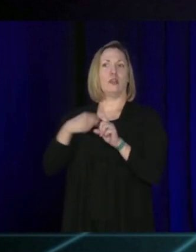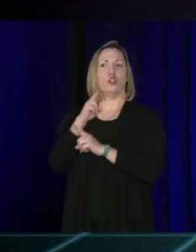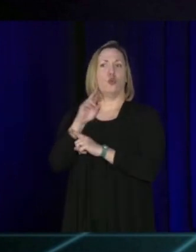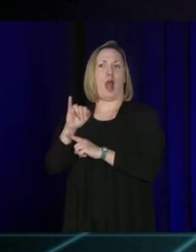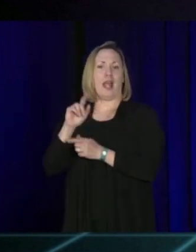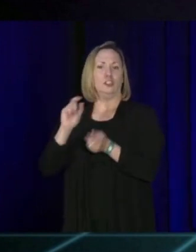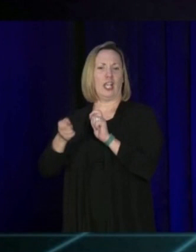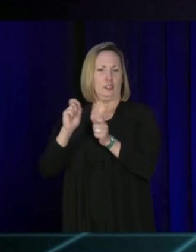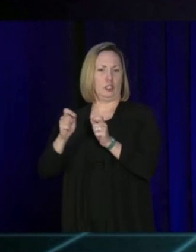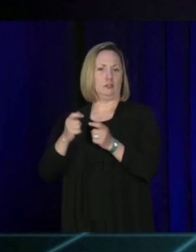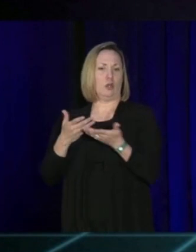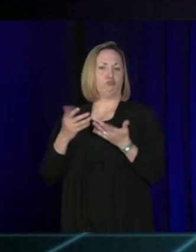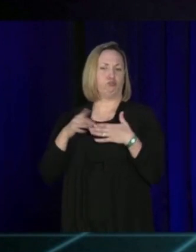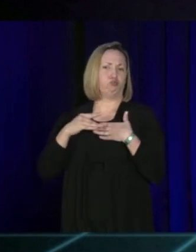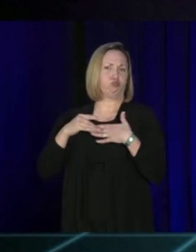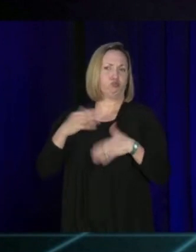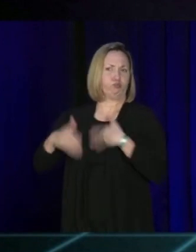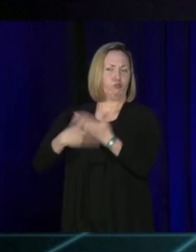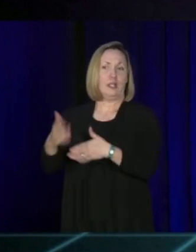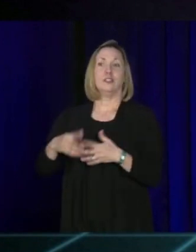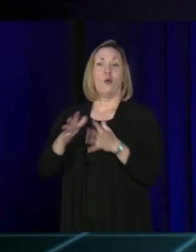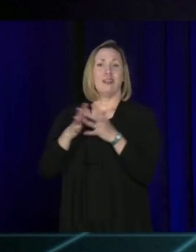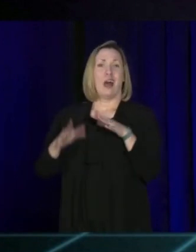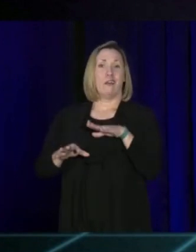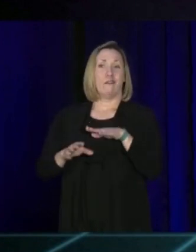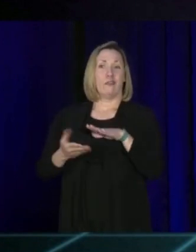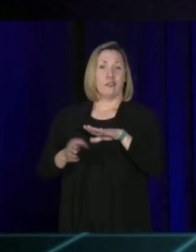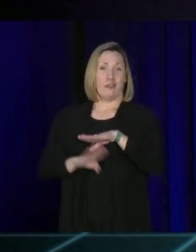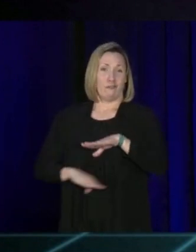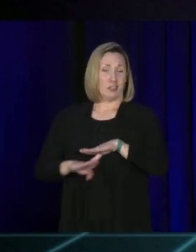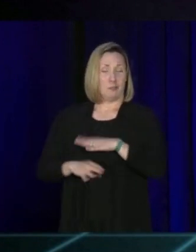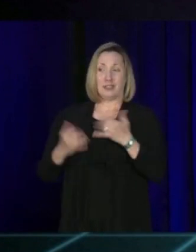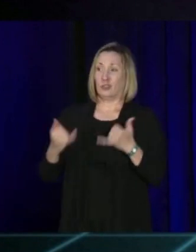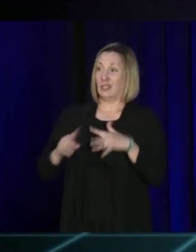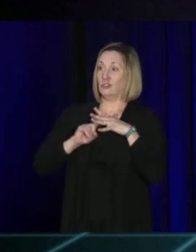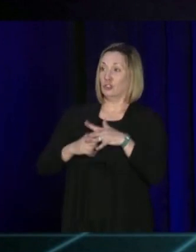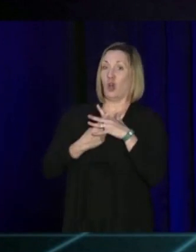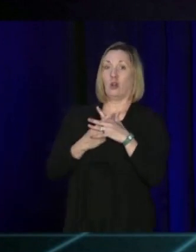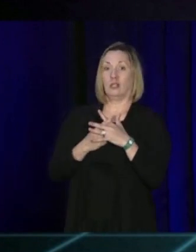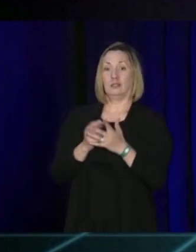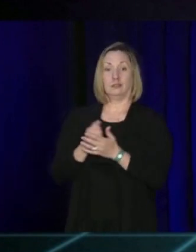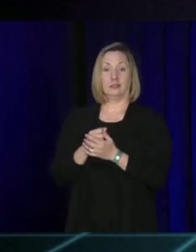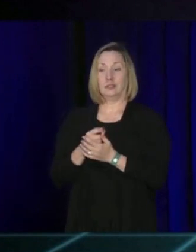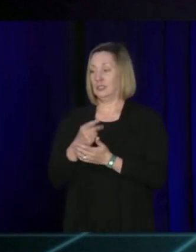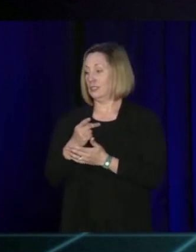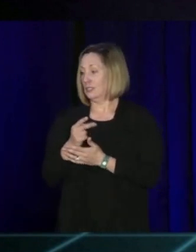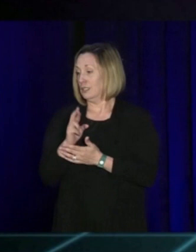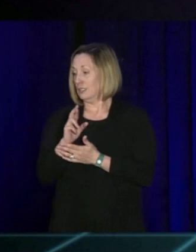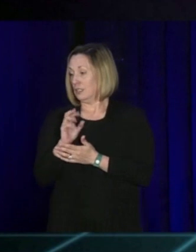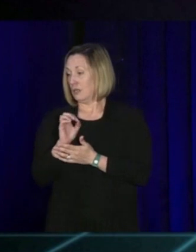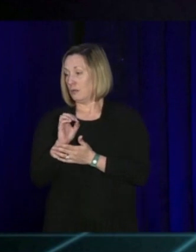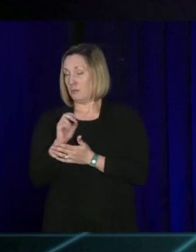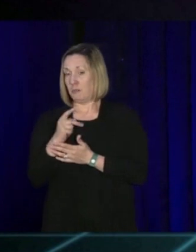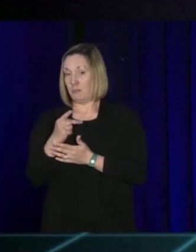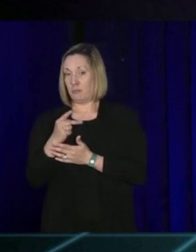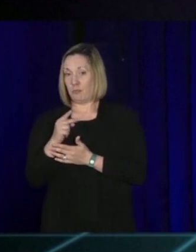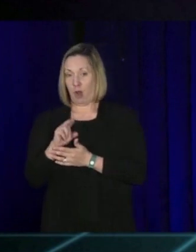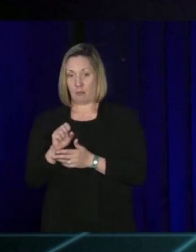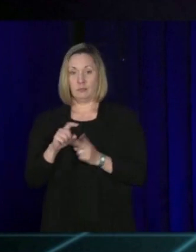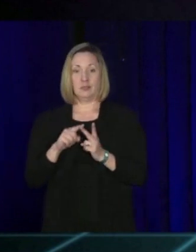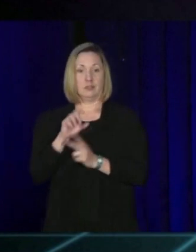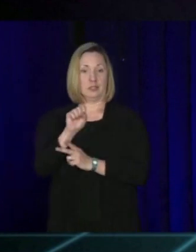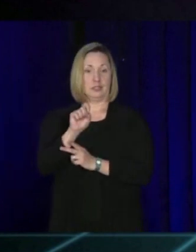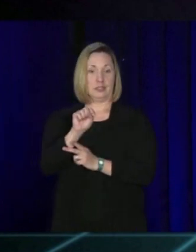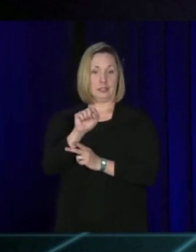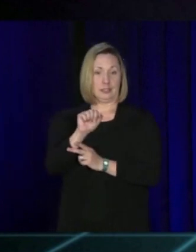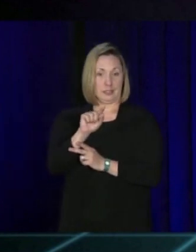also when a lot of fundamentals we know these days were born. So the idea of props, the idea of state, and also components as